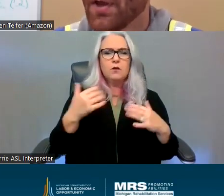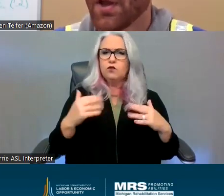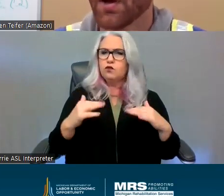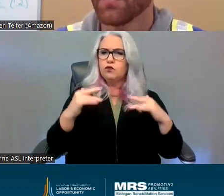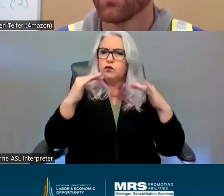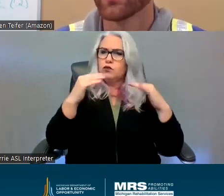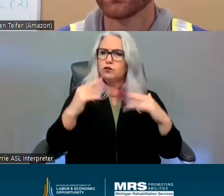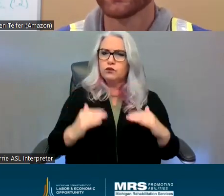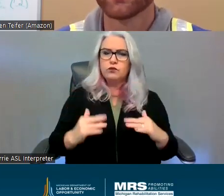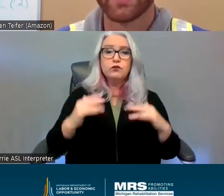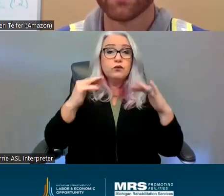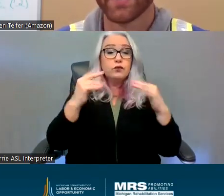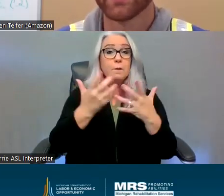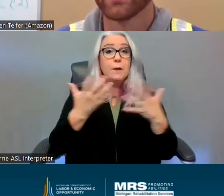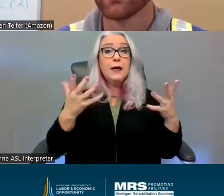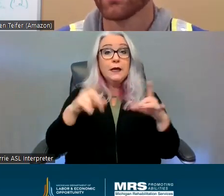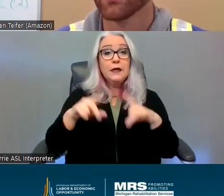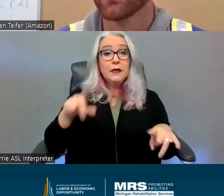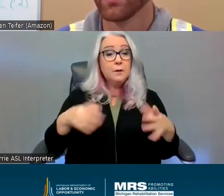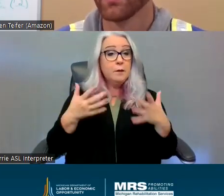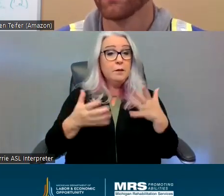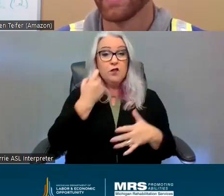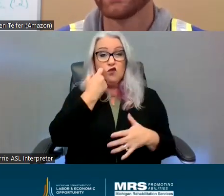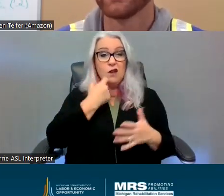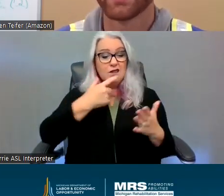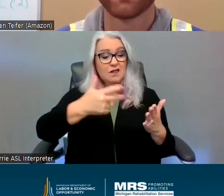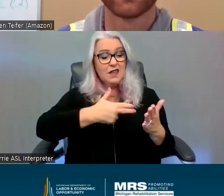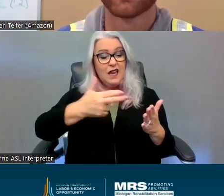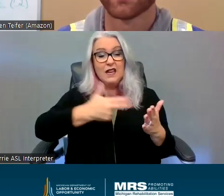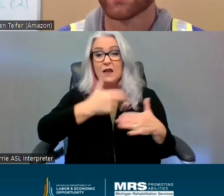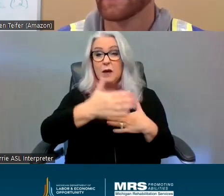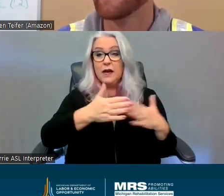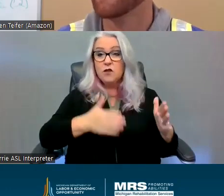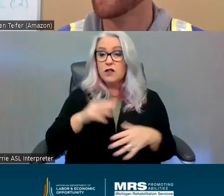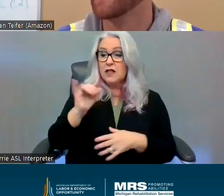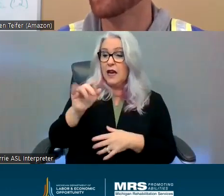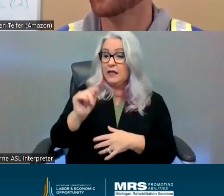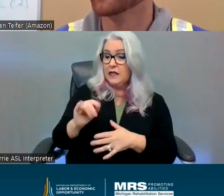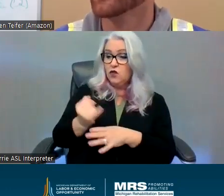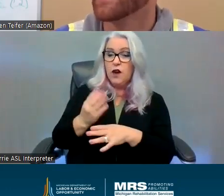Amazon, whether it be just scanning packages, there's IT jobs, things like that.